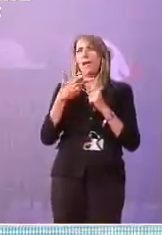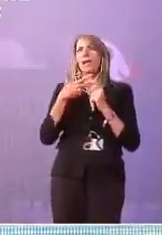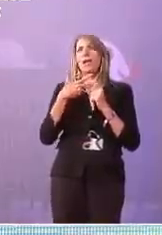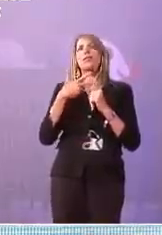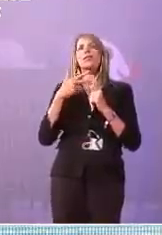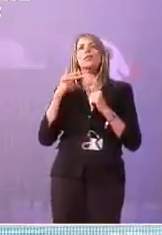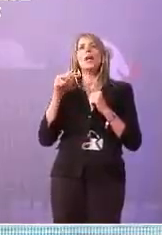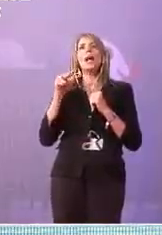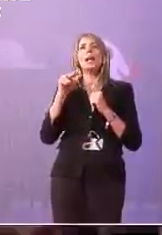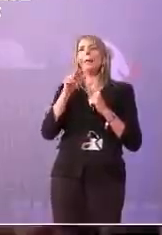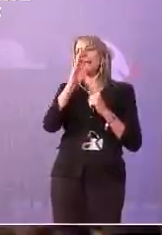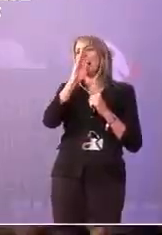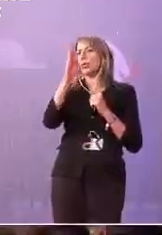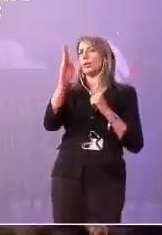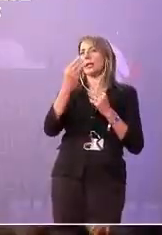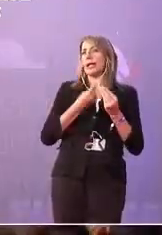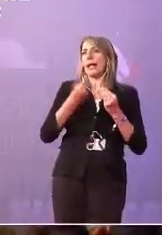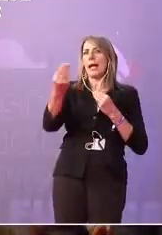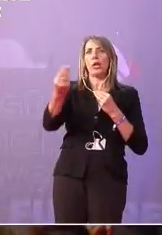channel.